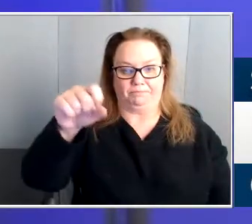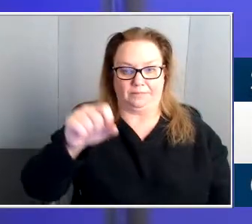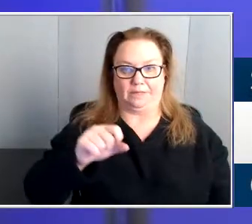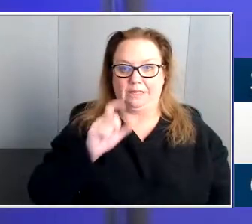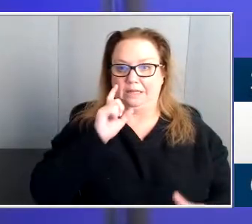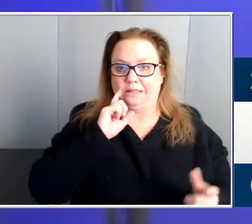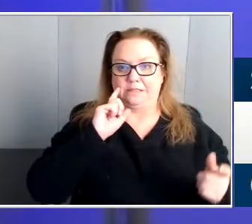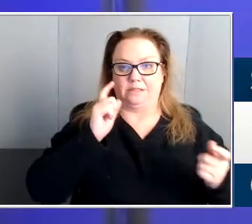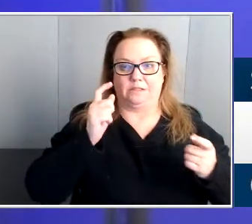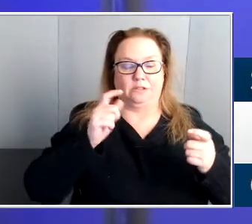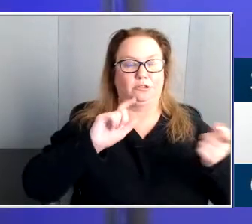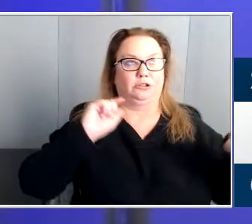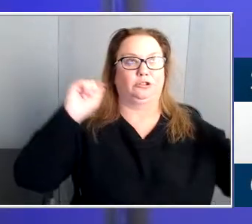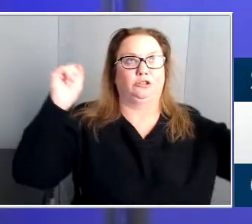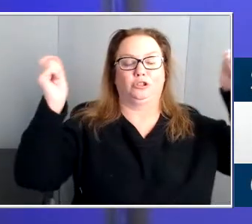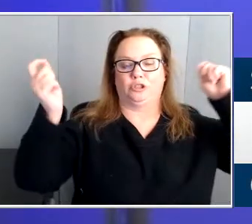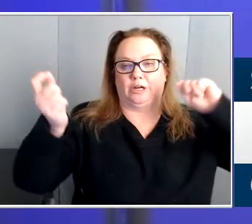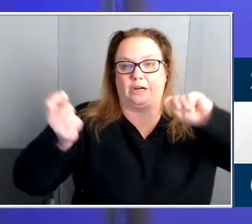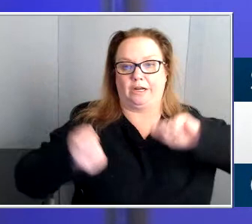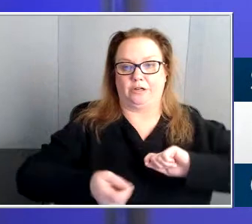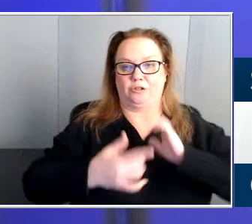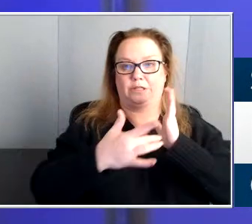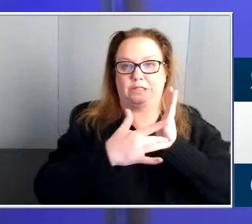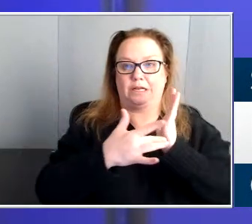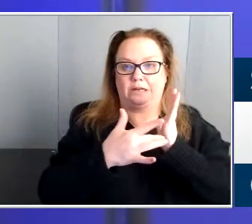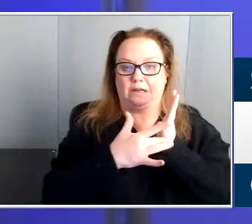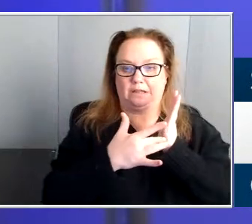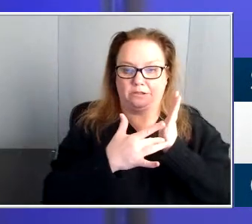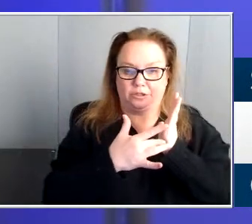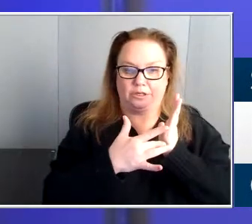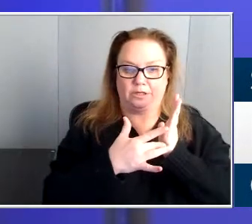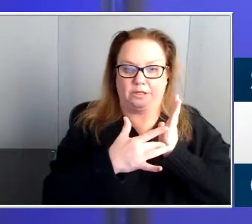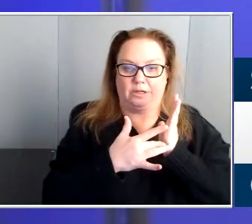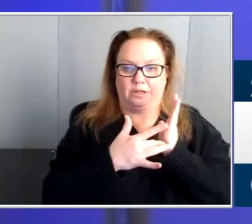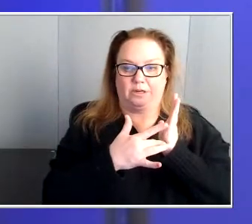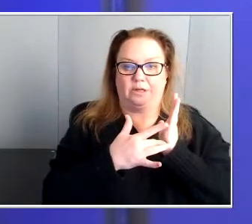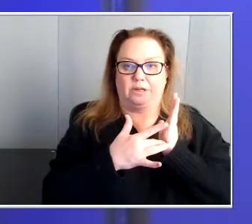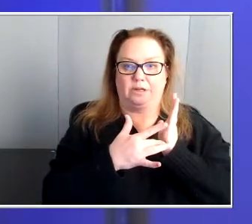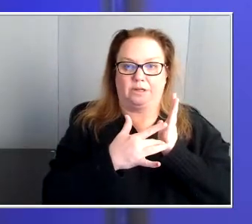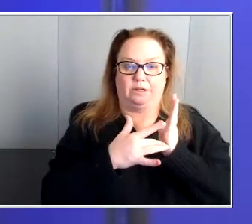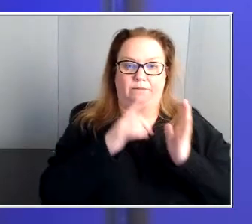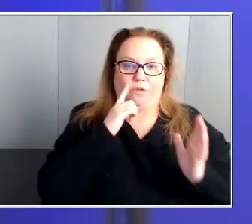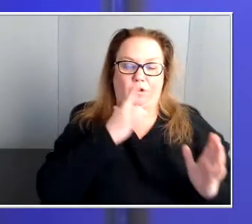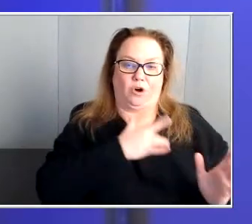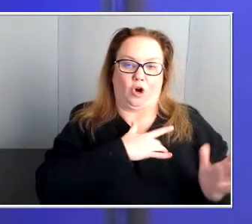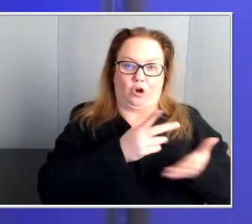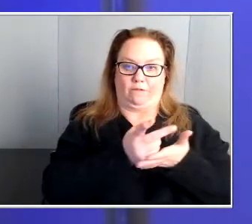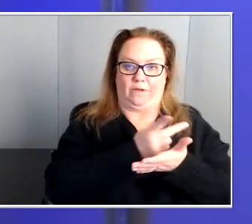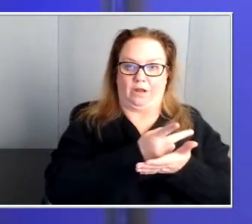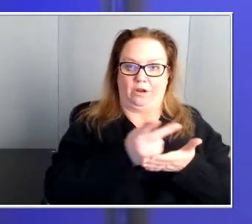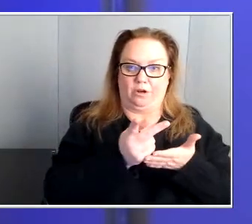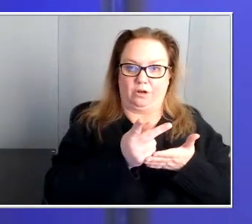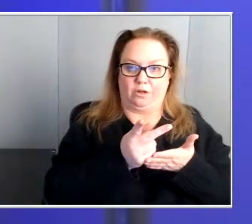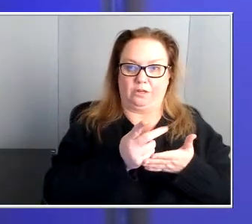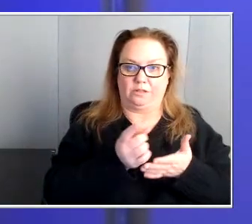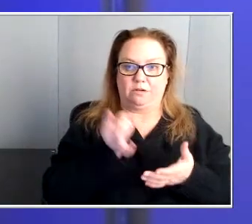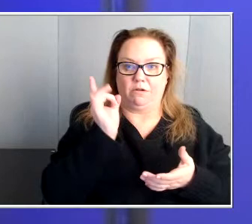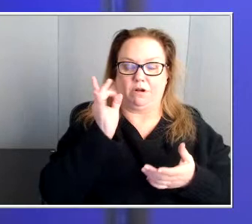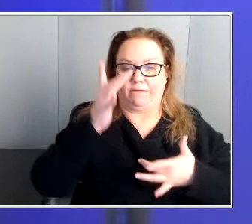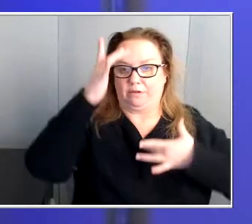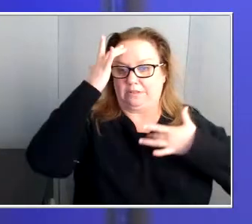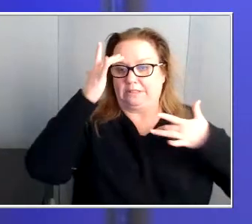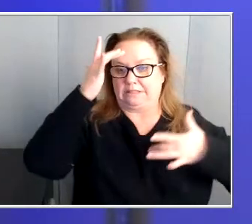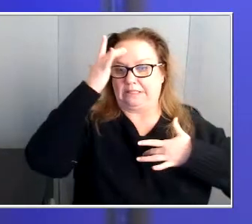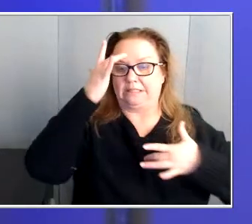in the sort of technology and the tools that we have to treat advanced heart failure, which is a horrific disease. I